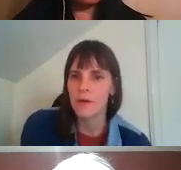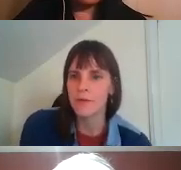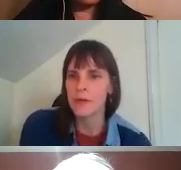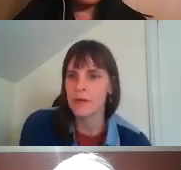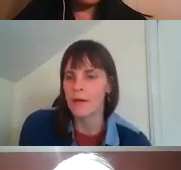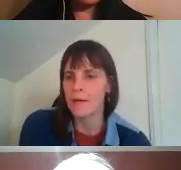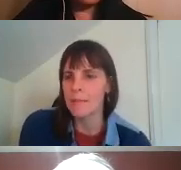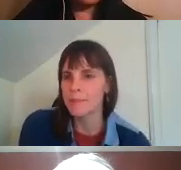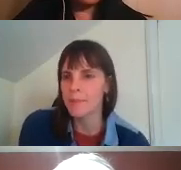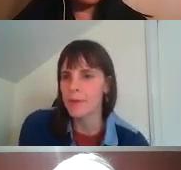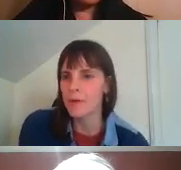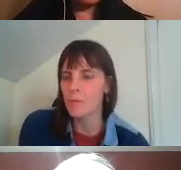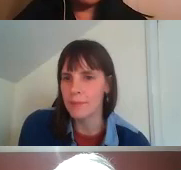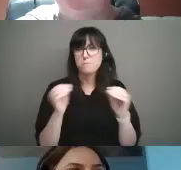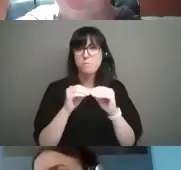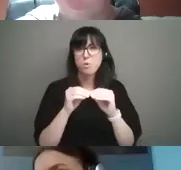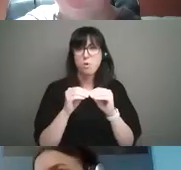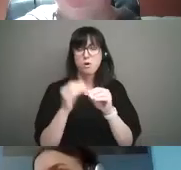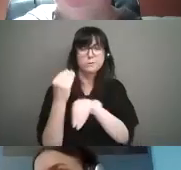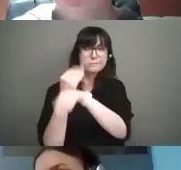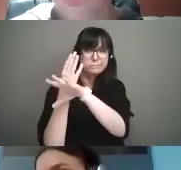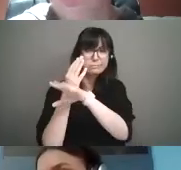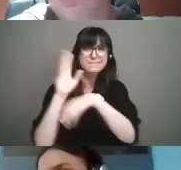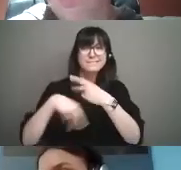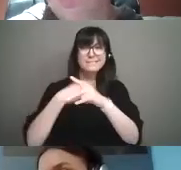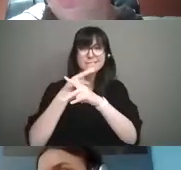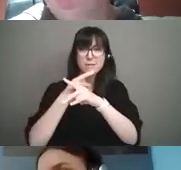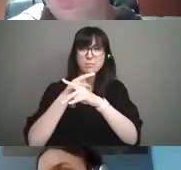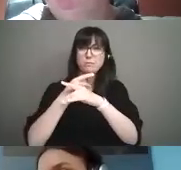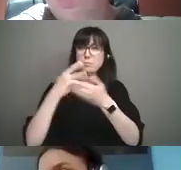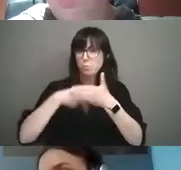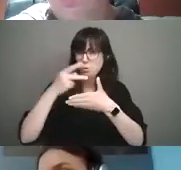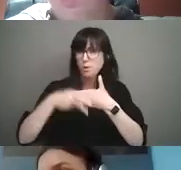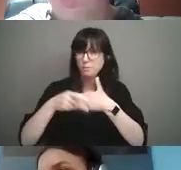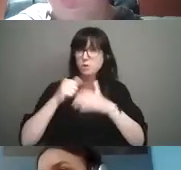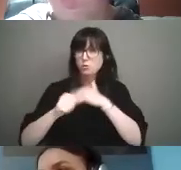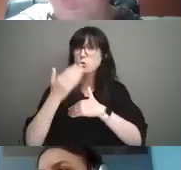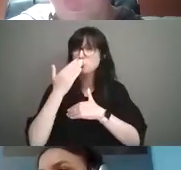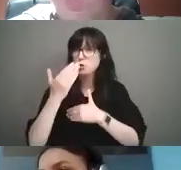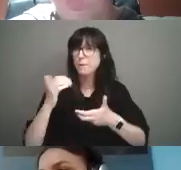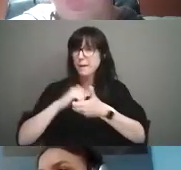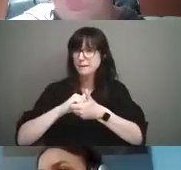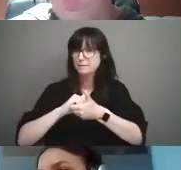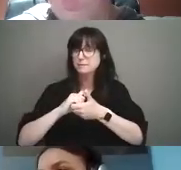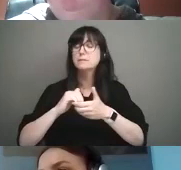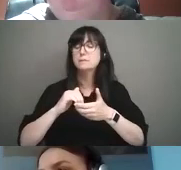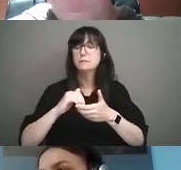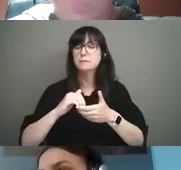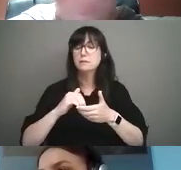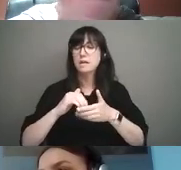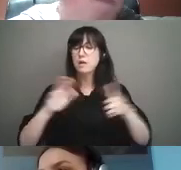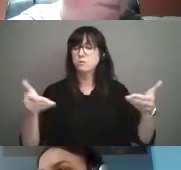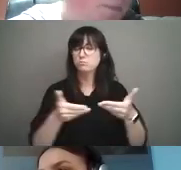towards offering webinar type exercise programs at the Good Companions as well, and I'd be happy to also link you with